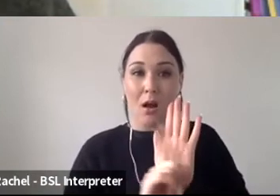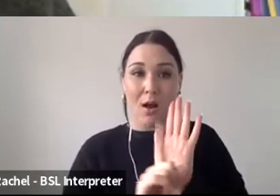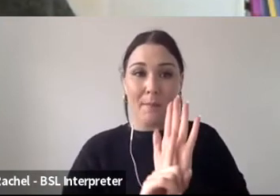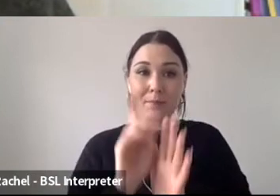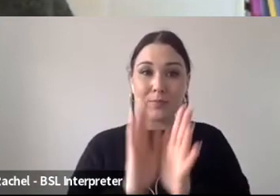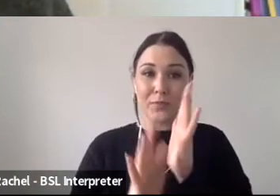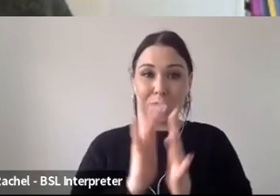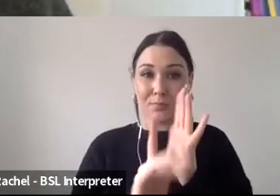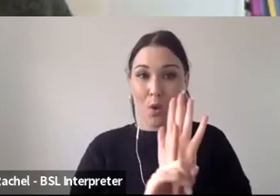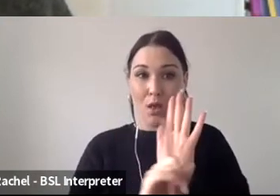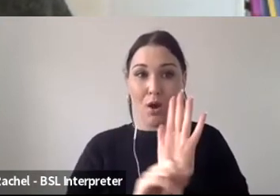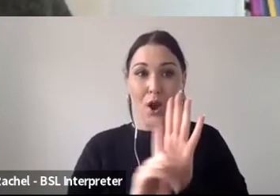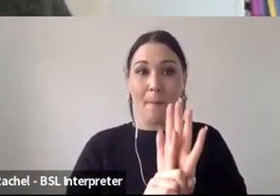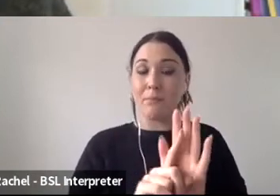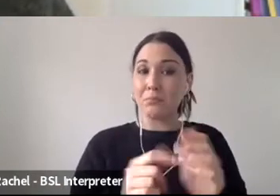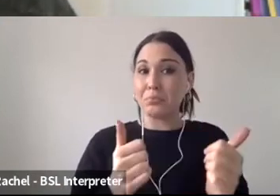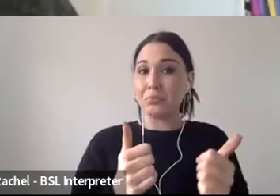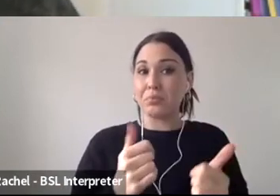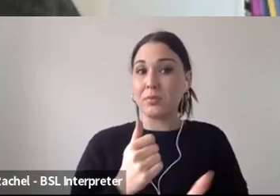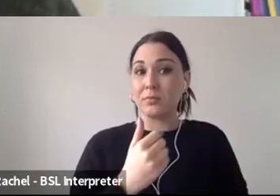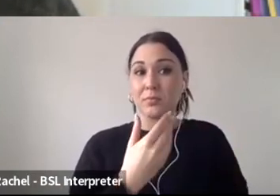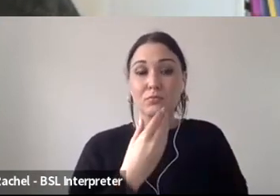So that's quite handy, and the